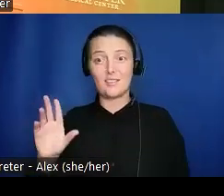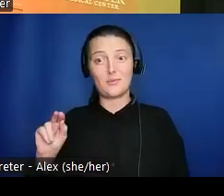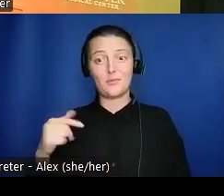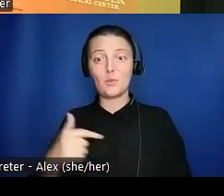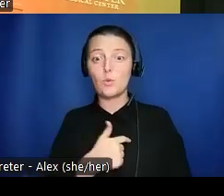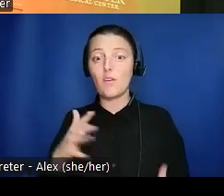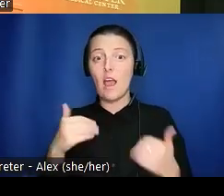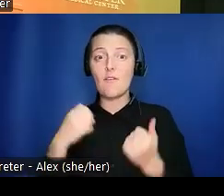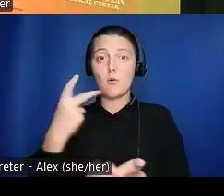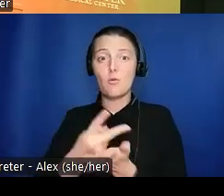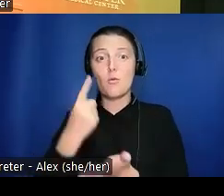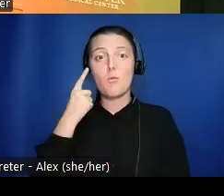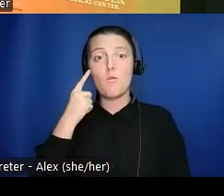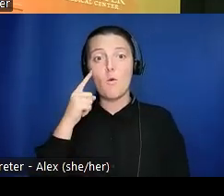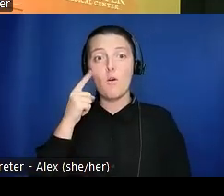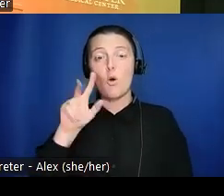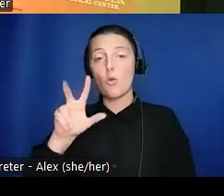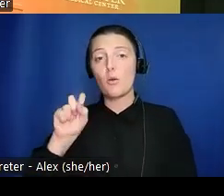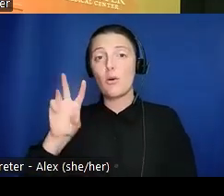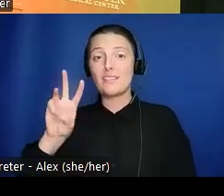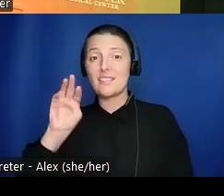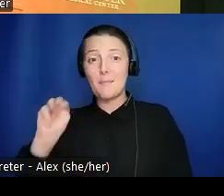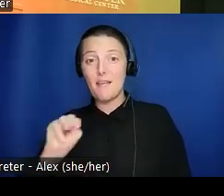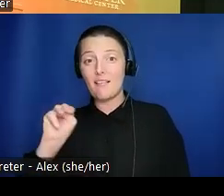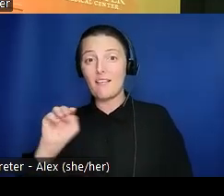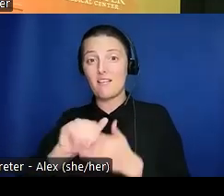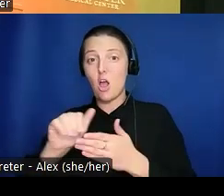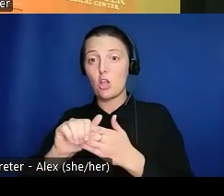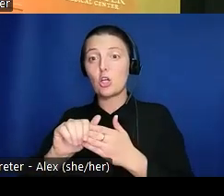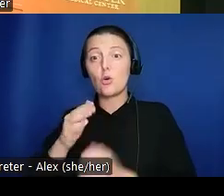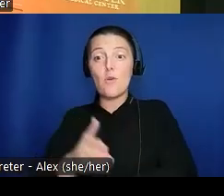million renovation for 39000.